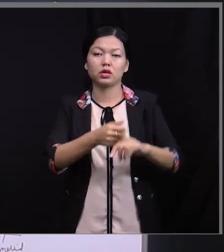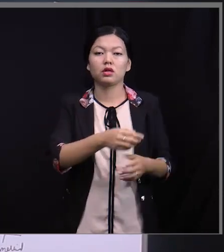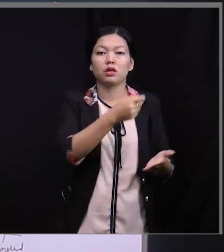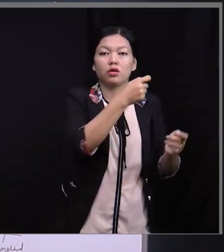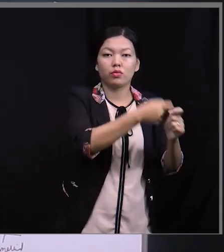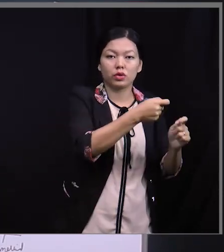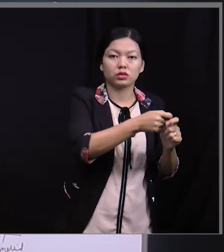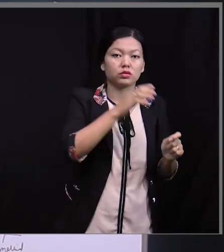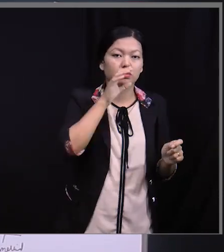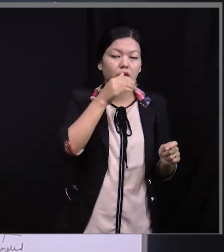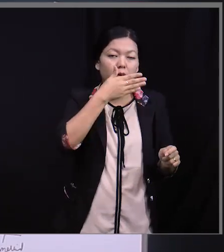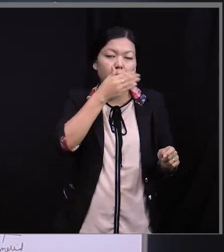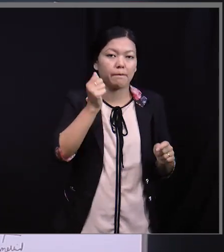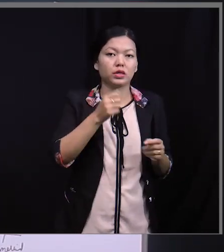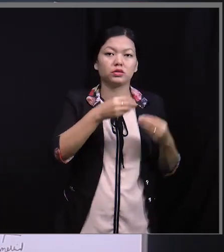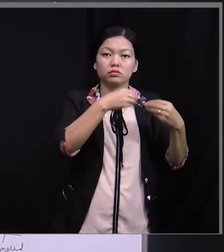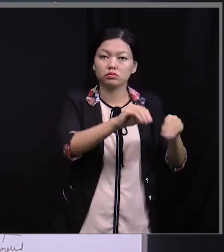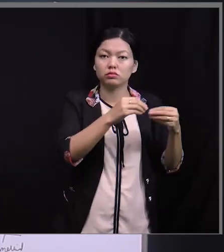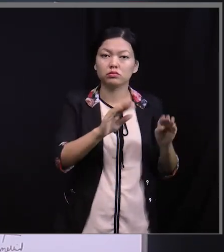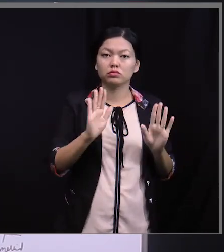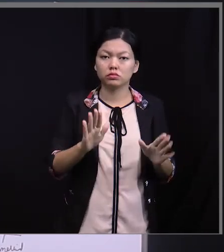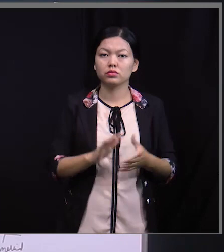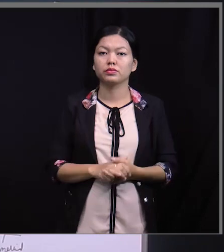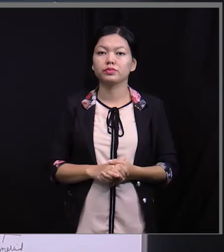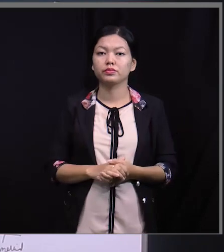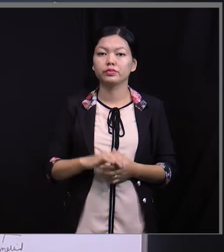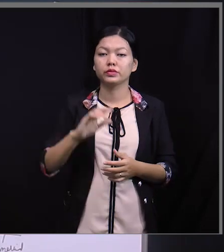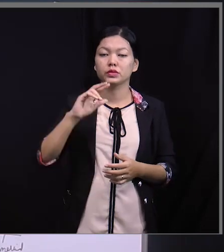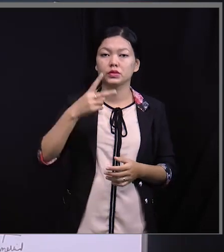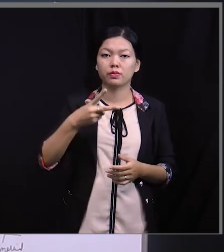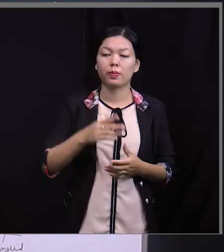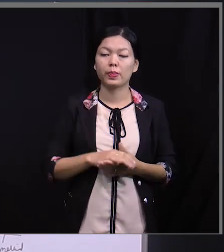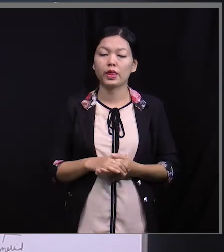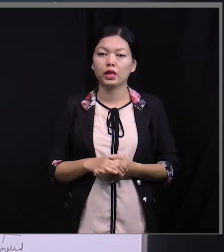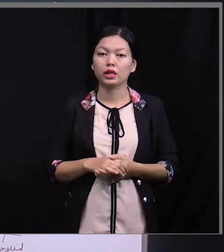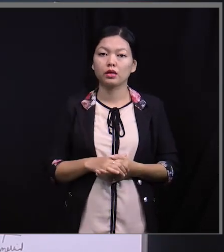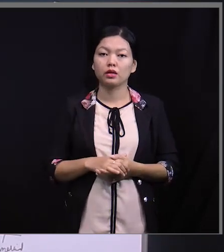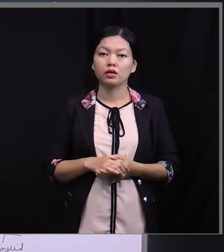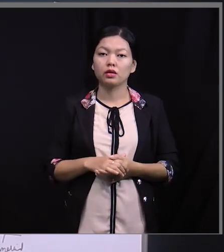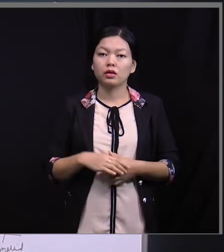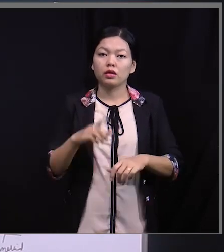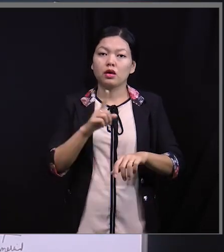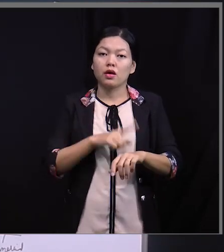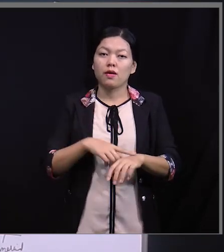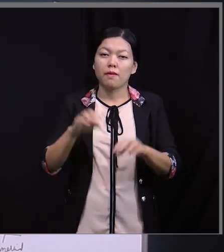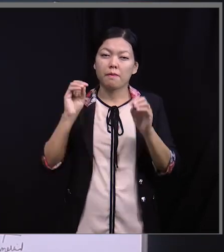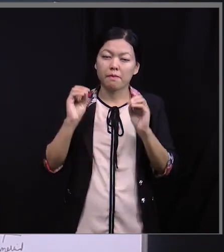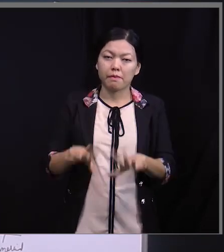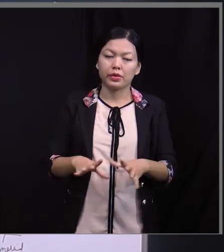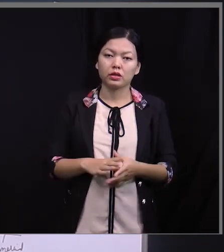organizational building. As an entrepreneur, the most crucial stage or the